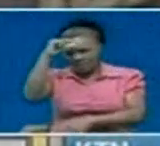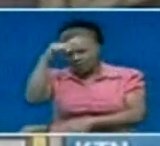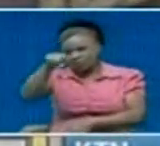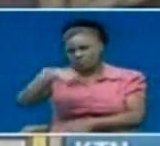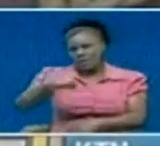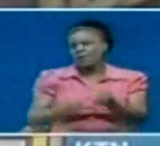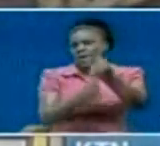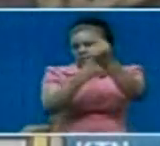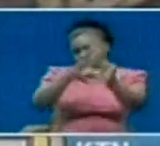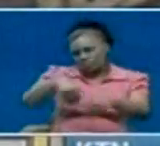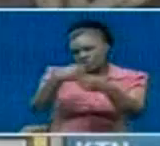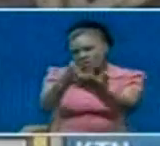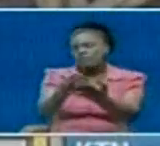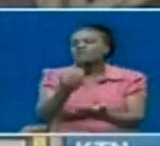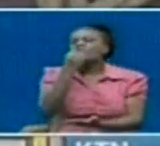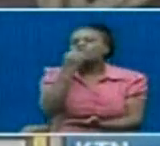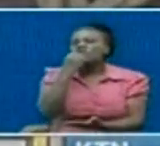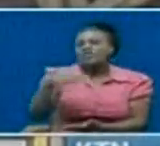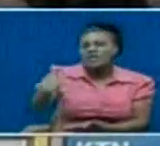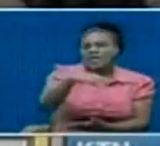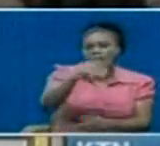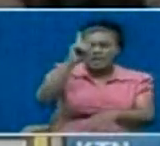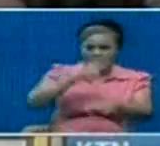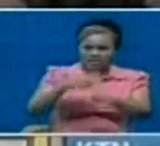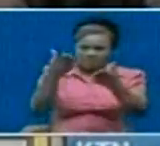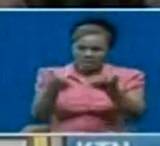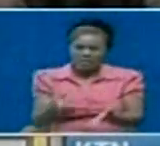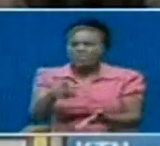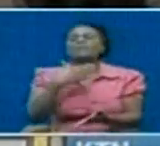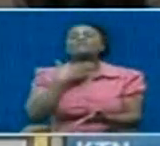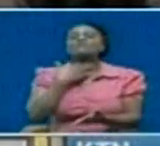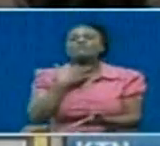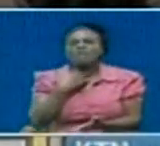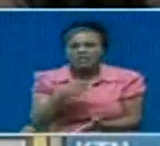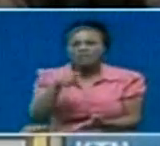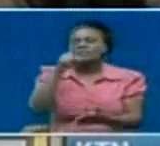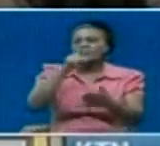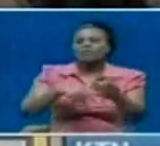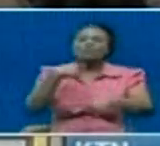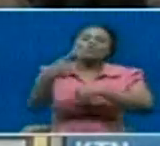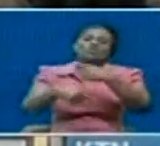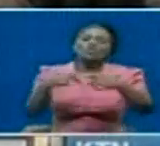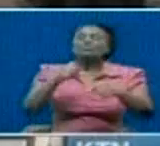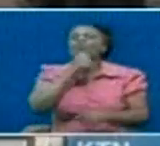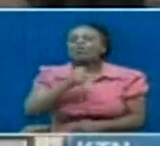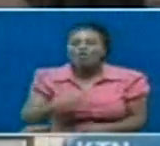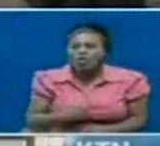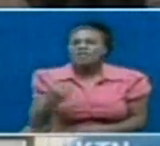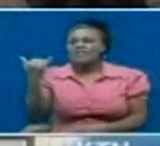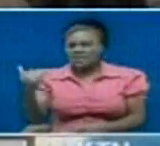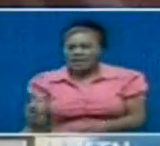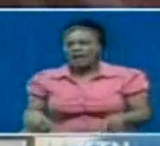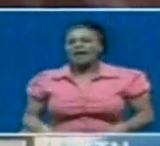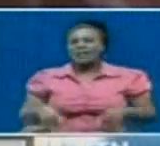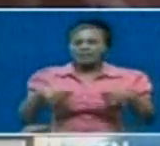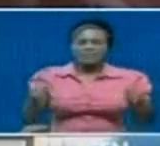and distribute relief food in the area. In the meantime, the acacia tree wild fruits is what is keeping the very young and the very old